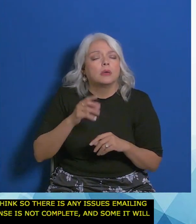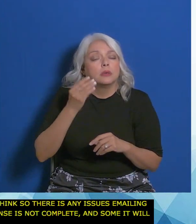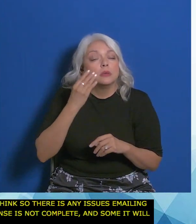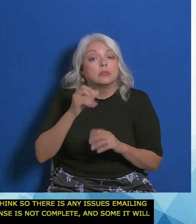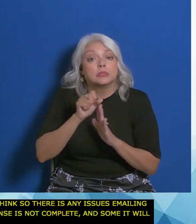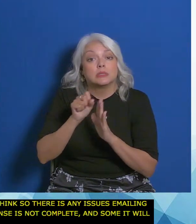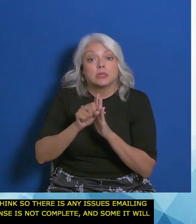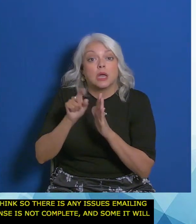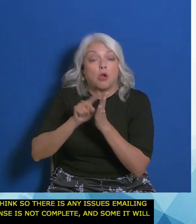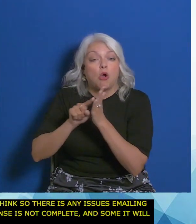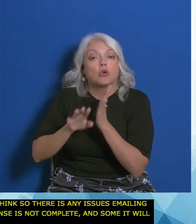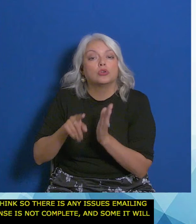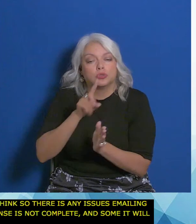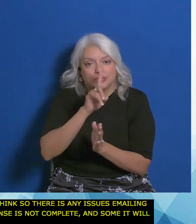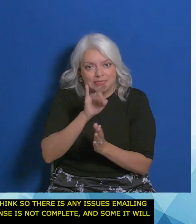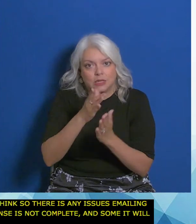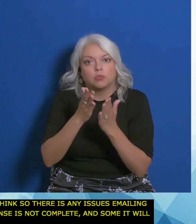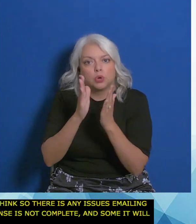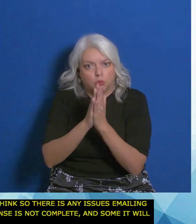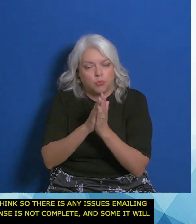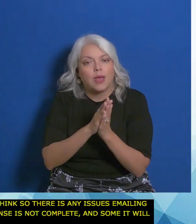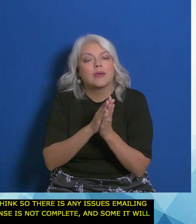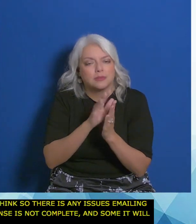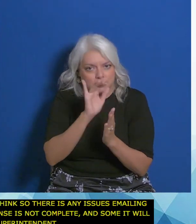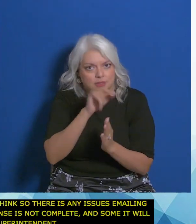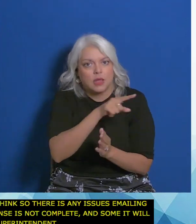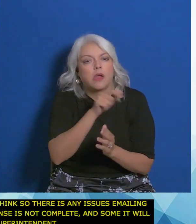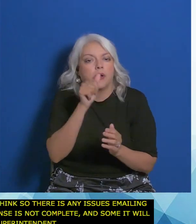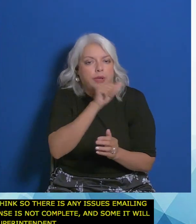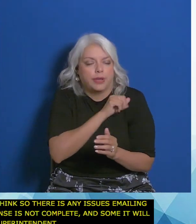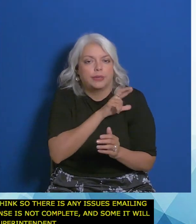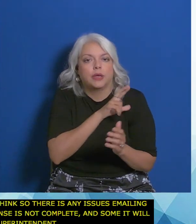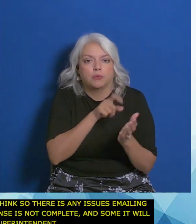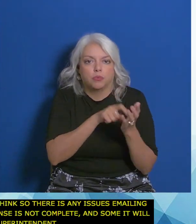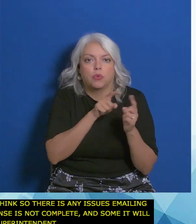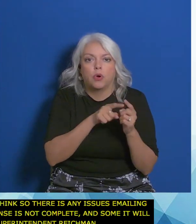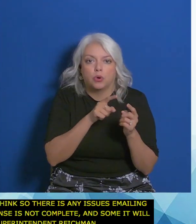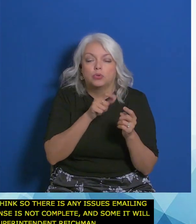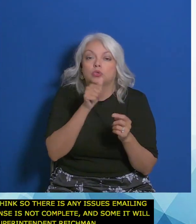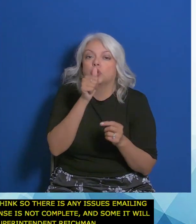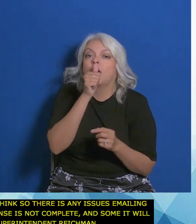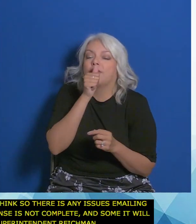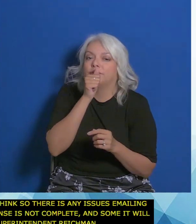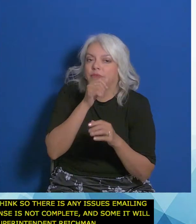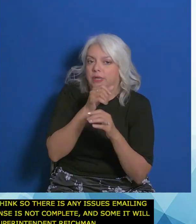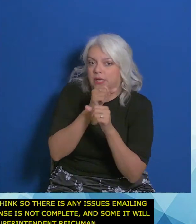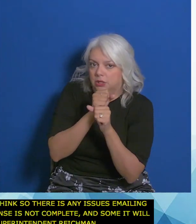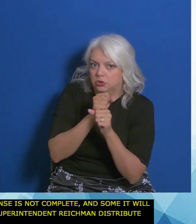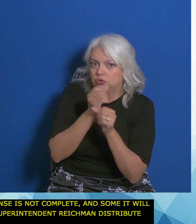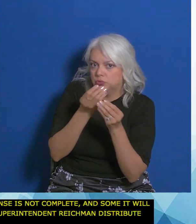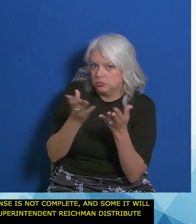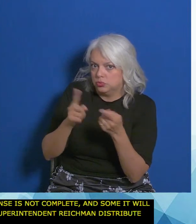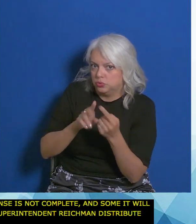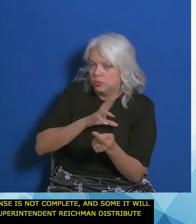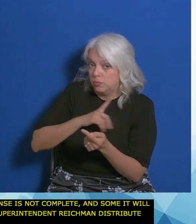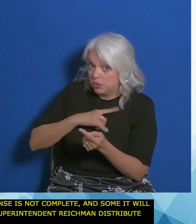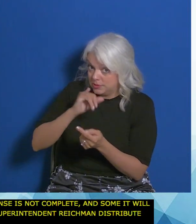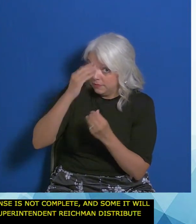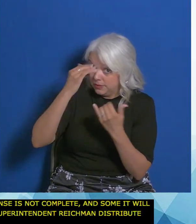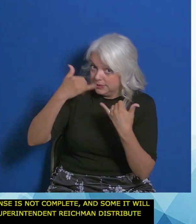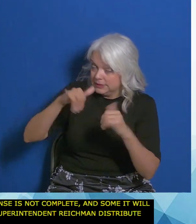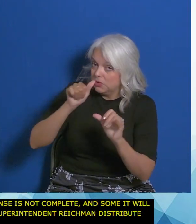request that Superintendent Reichman distribute the draft report to the board on a confidential basis. The information in it is still confidential at this point,